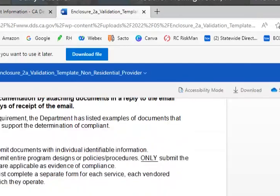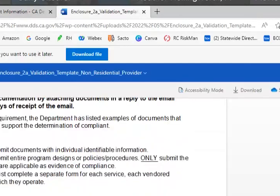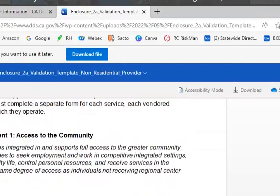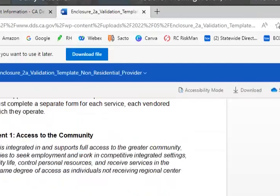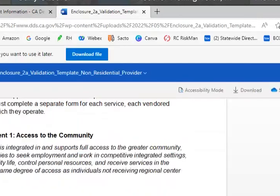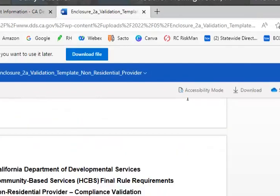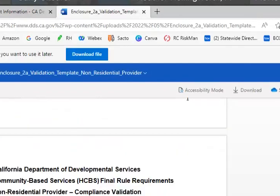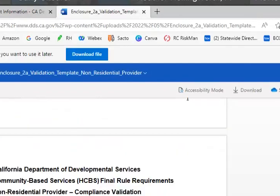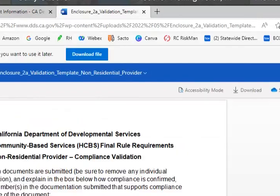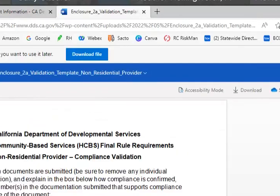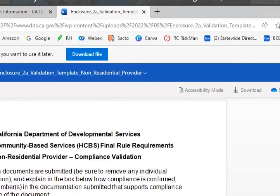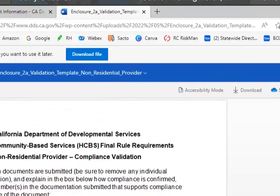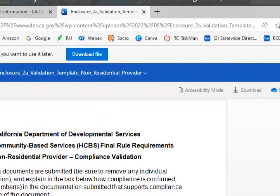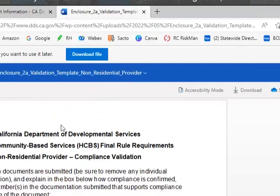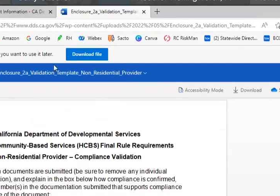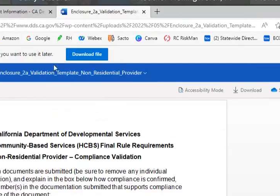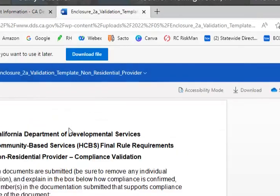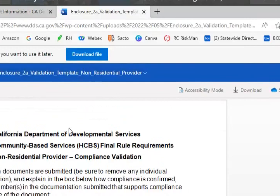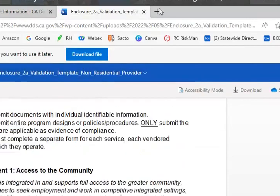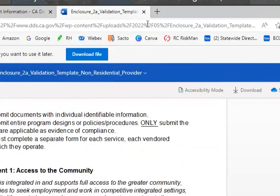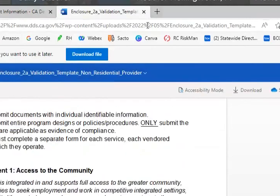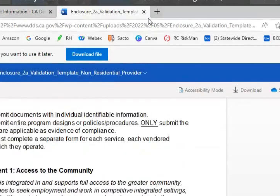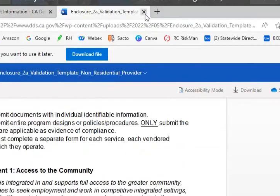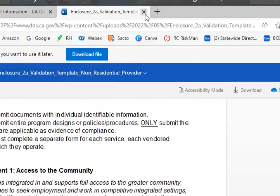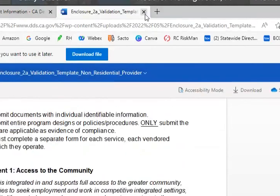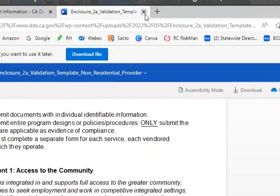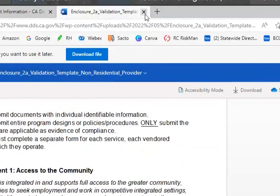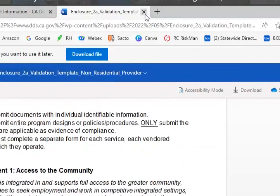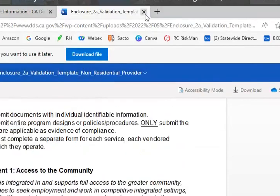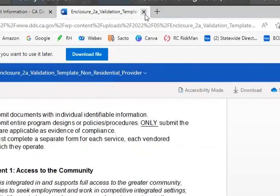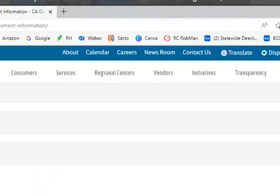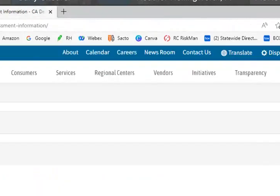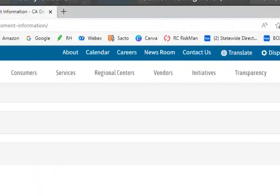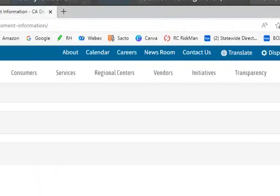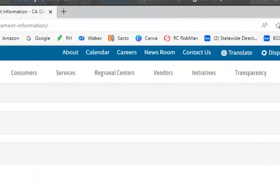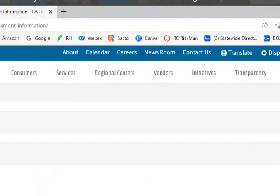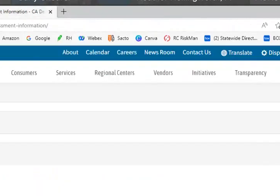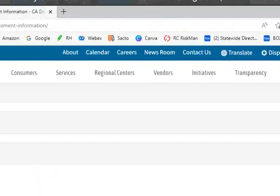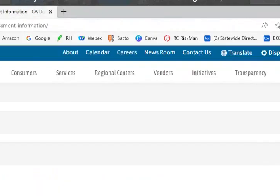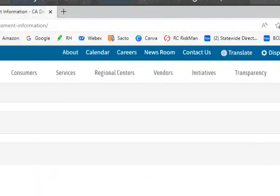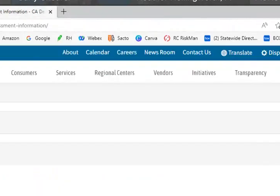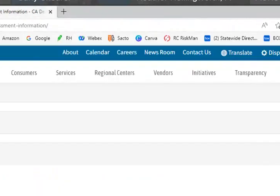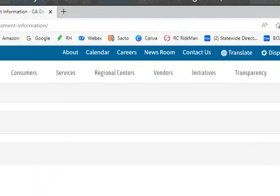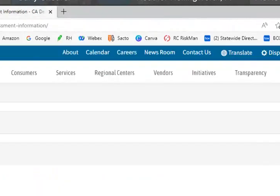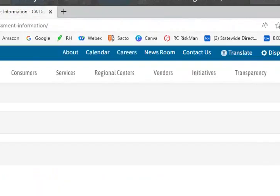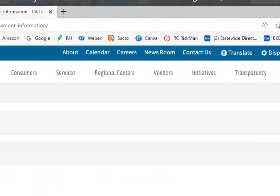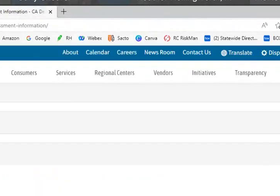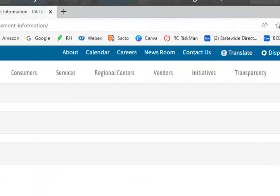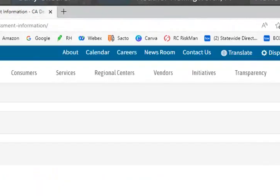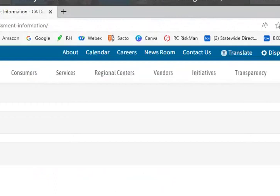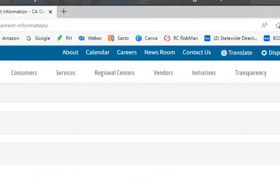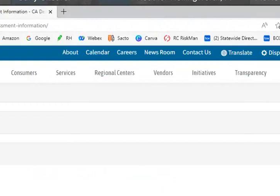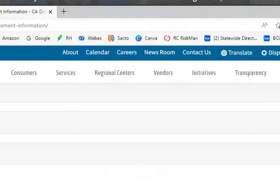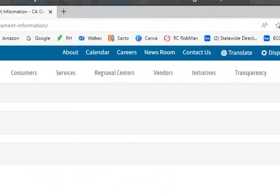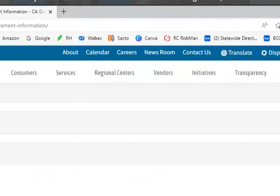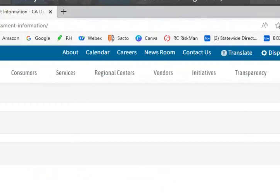from Cindy. And additionally, we will be doing a training for our community services specialists, because